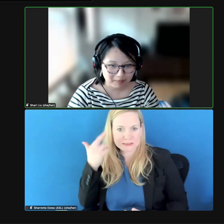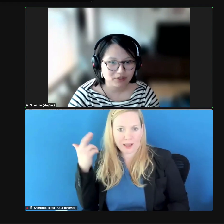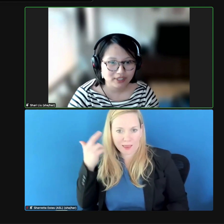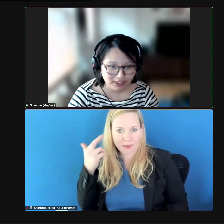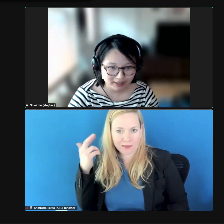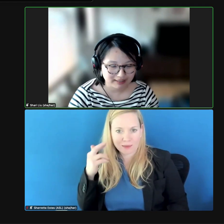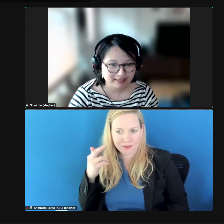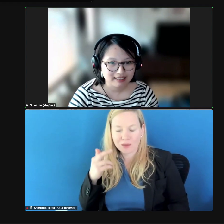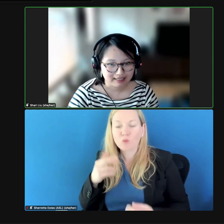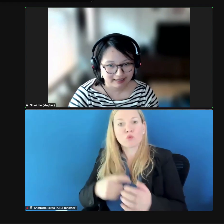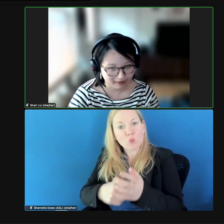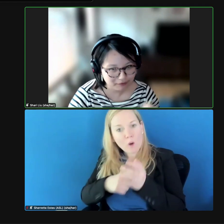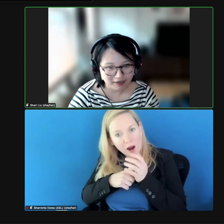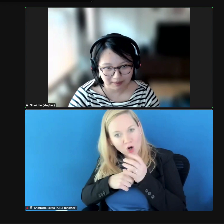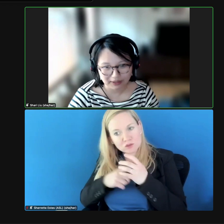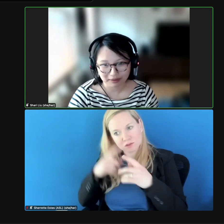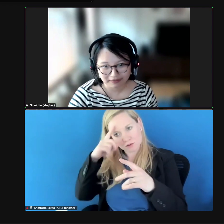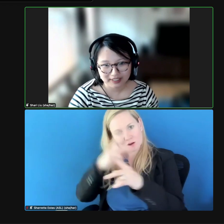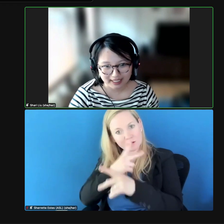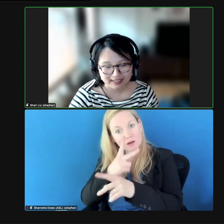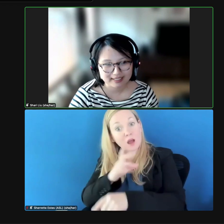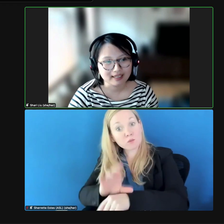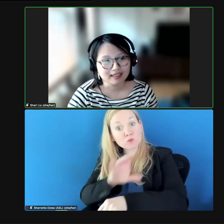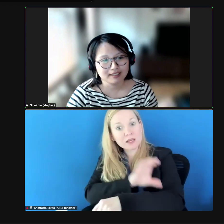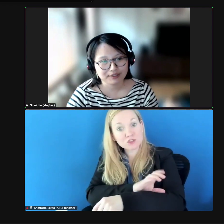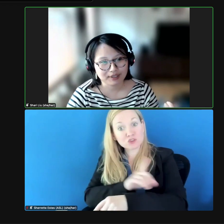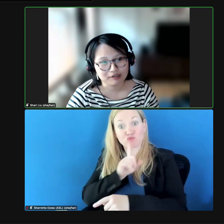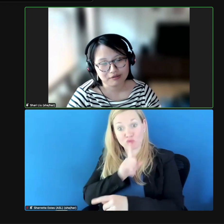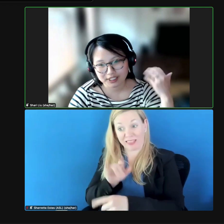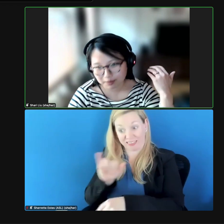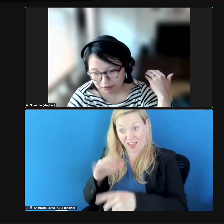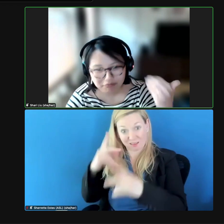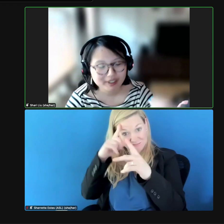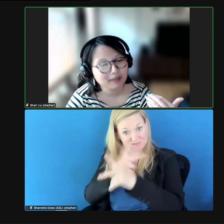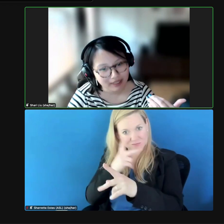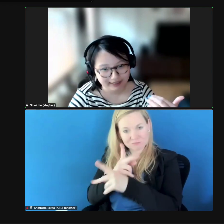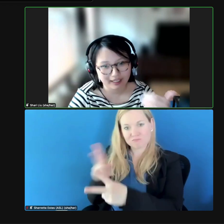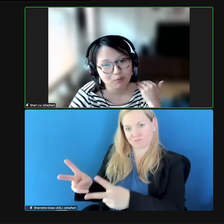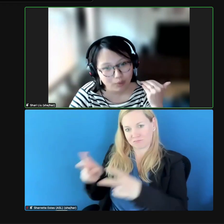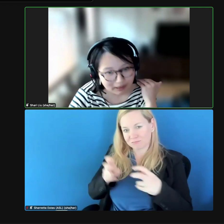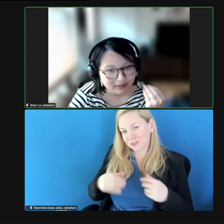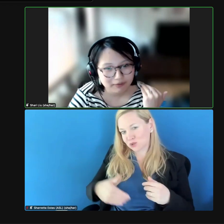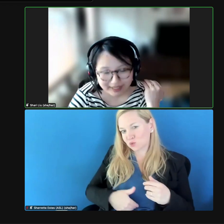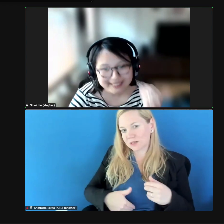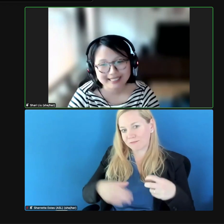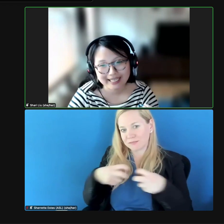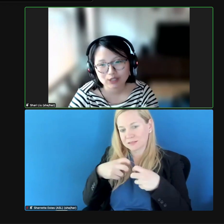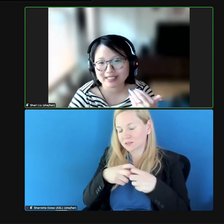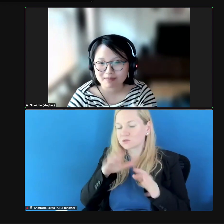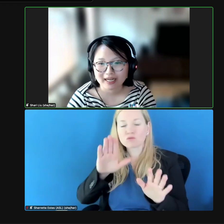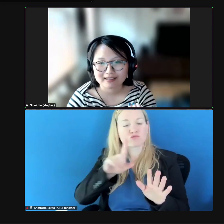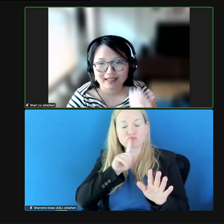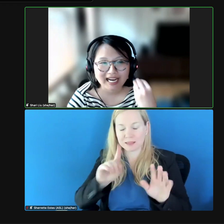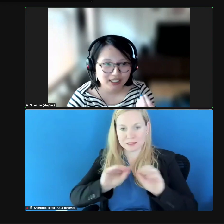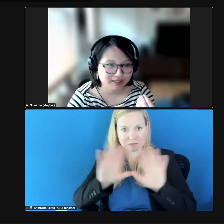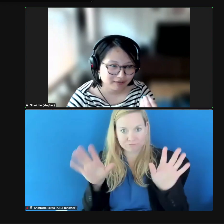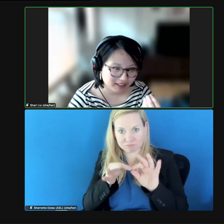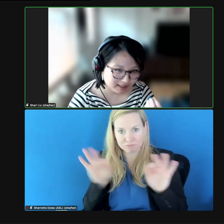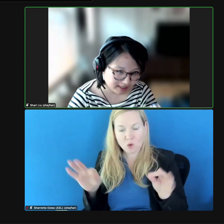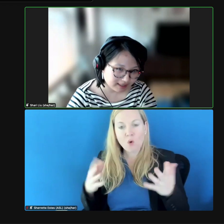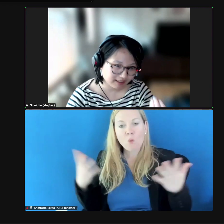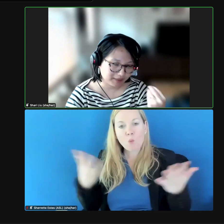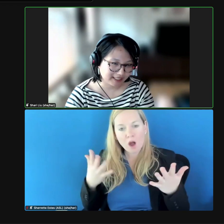requires computations that are from intuitive physics. So just to put it really plainly, what does it take to expect